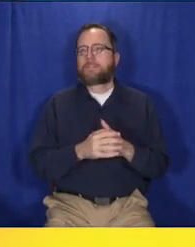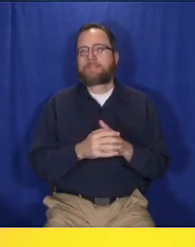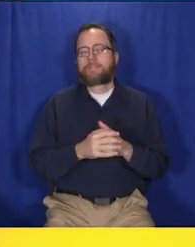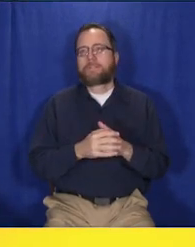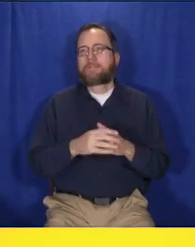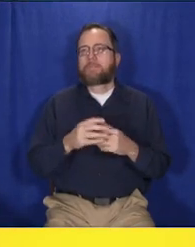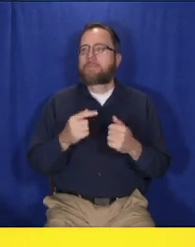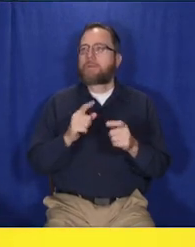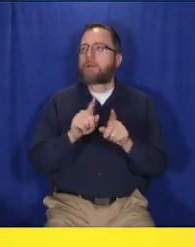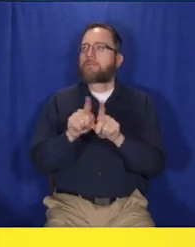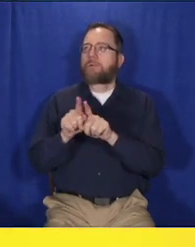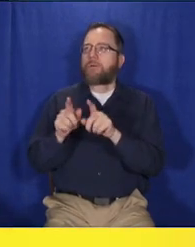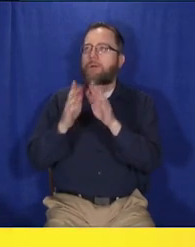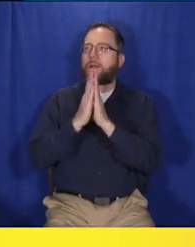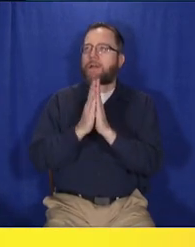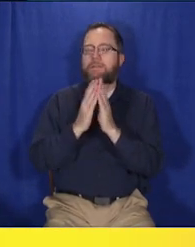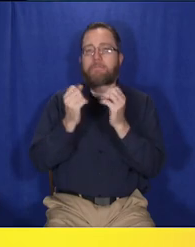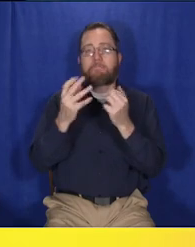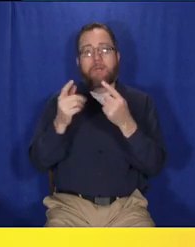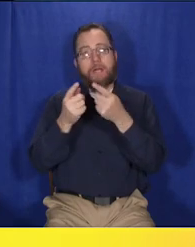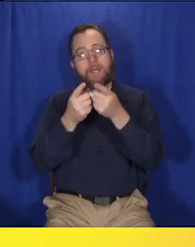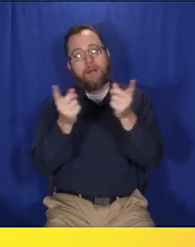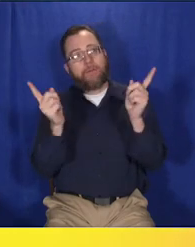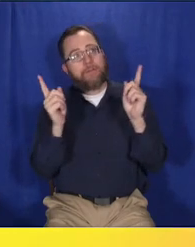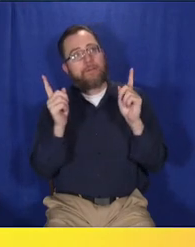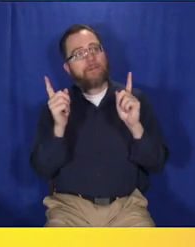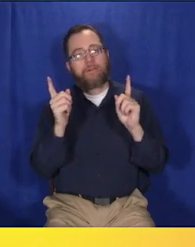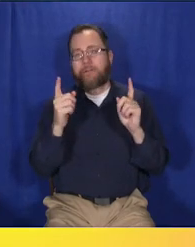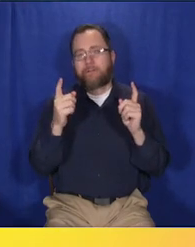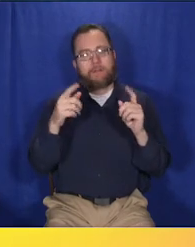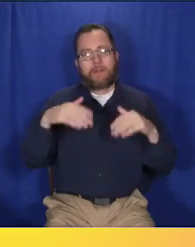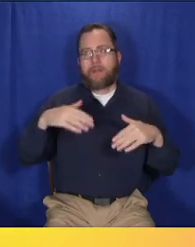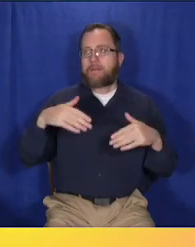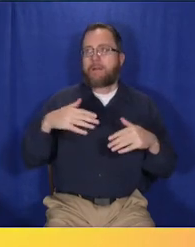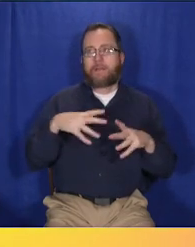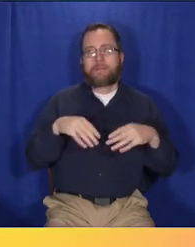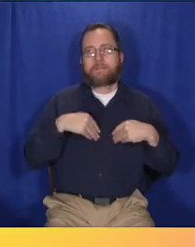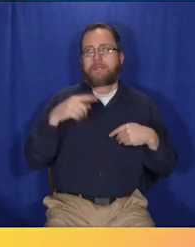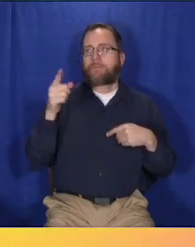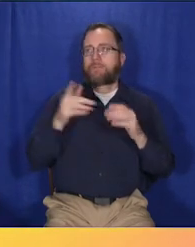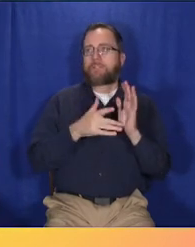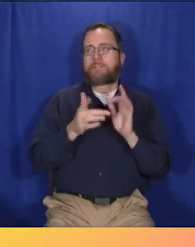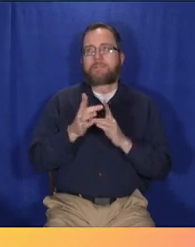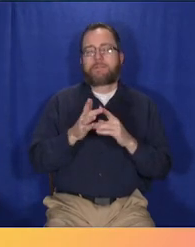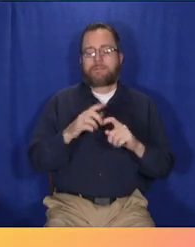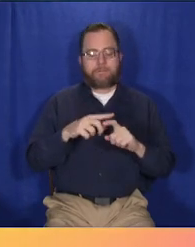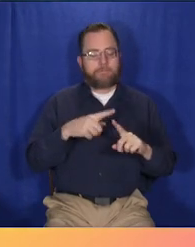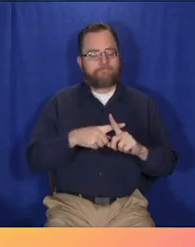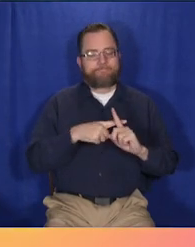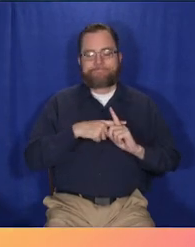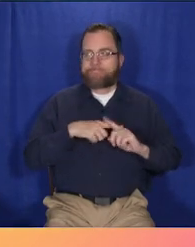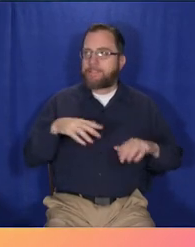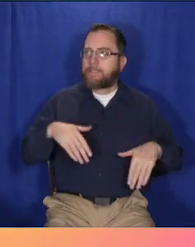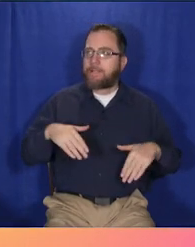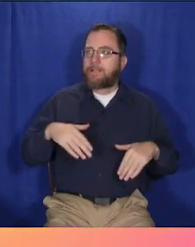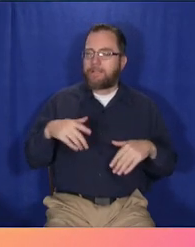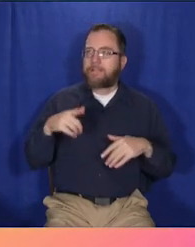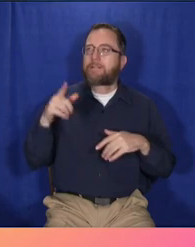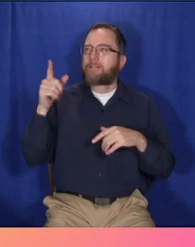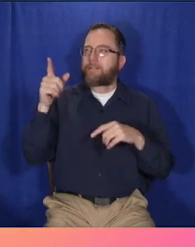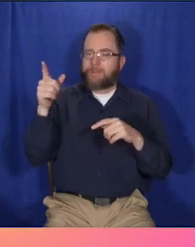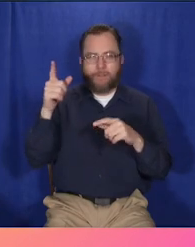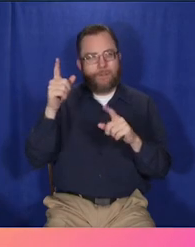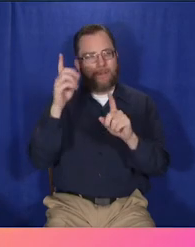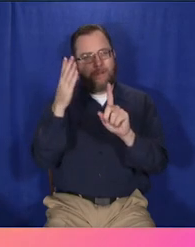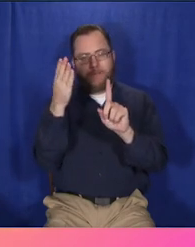don't know you as their personal Savior and friend, that you open their hearts and Holy Spirit, you convict them of their sins and bring them